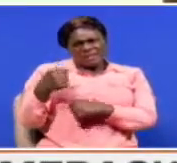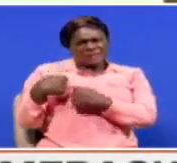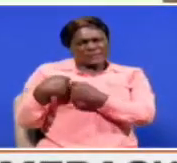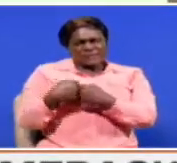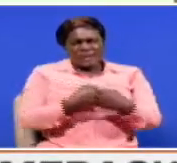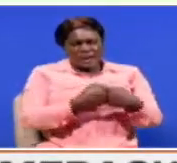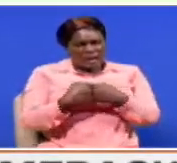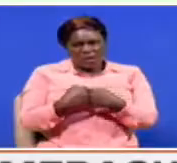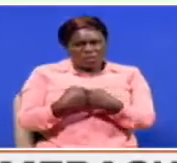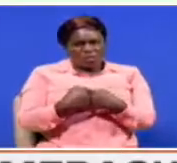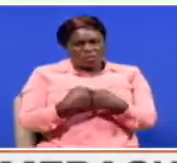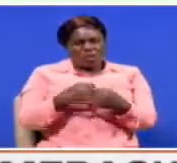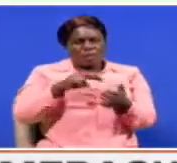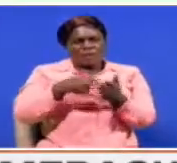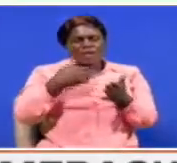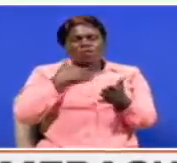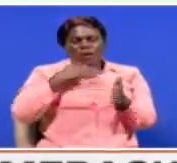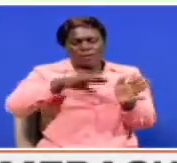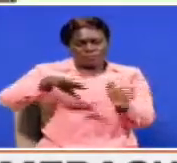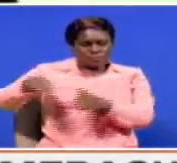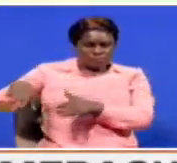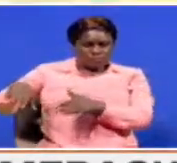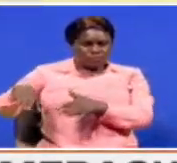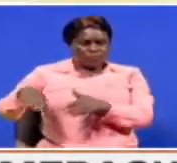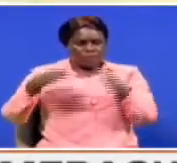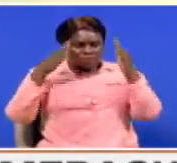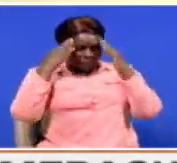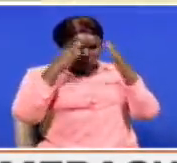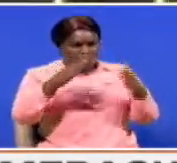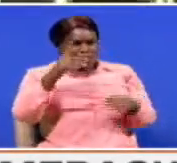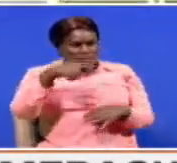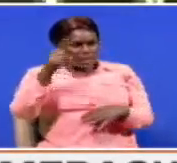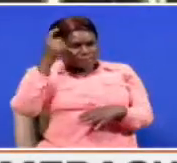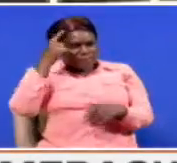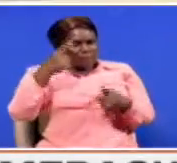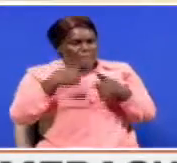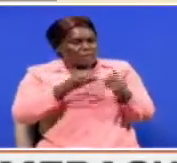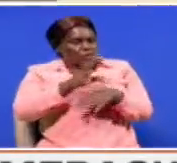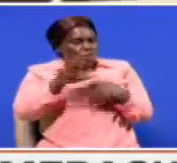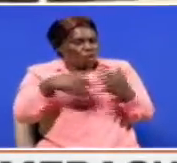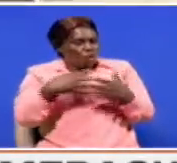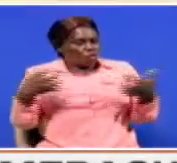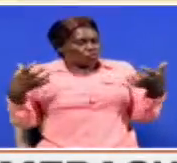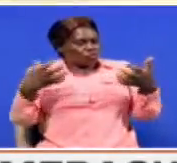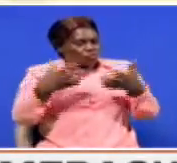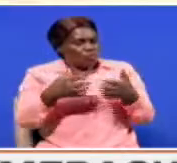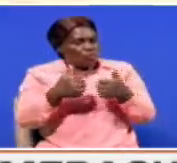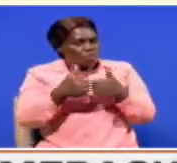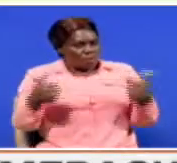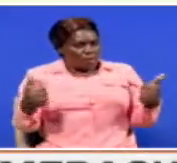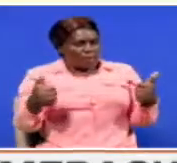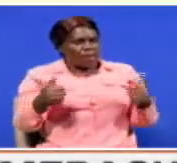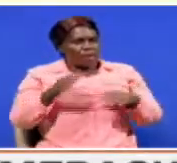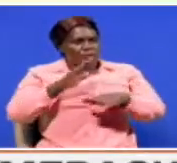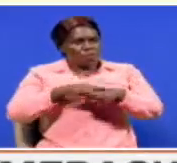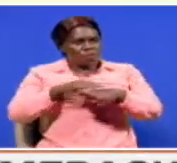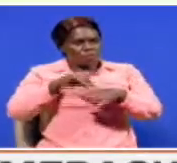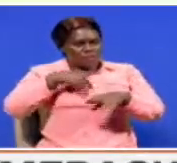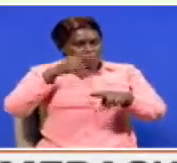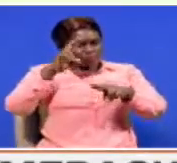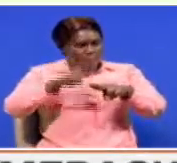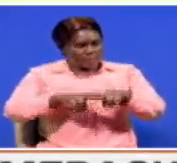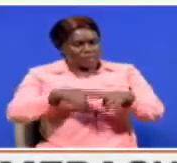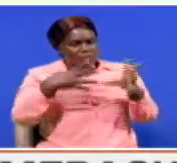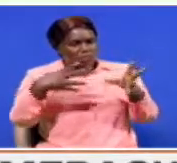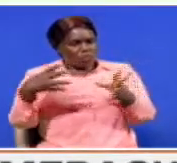struggle, that's why tumeweka kando, tuende na ile right squad. Lakini ukiona wote wako in the same level, that's why tulikalia jina,